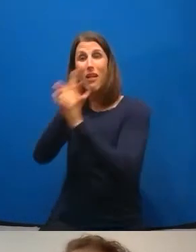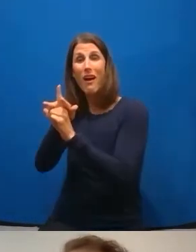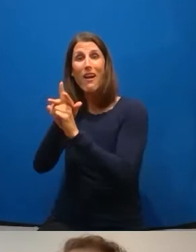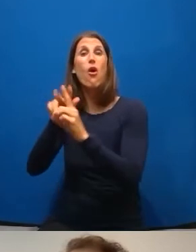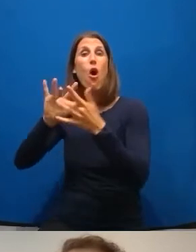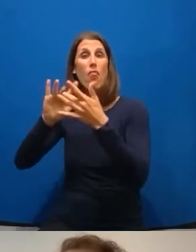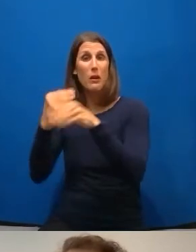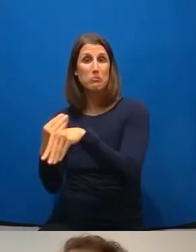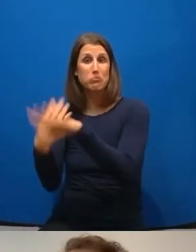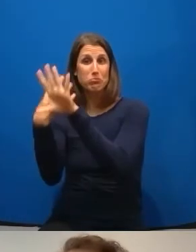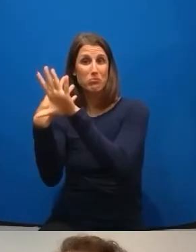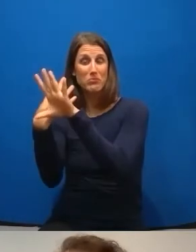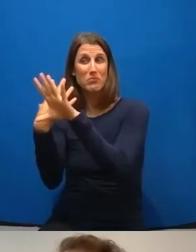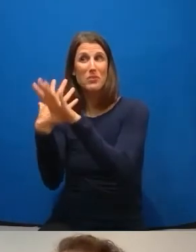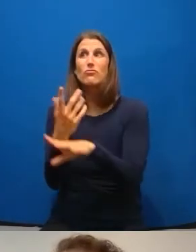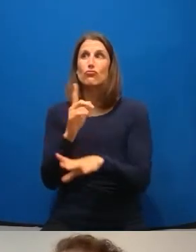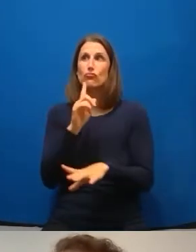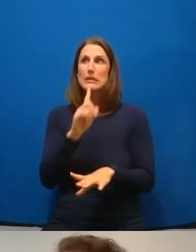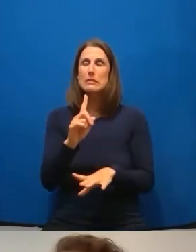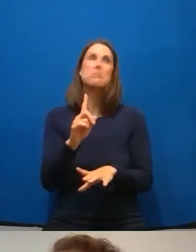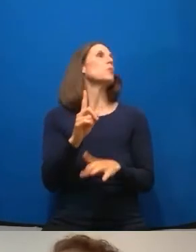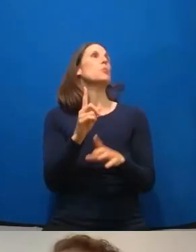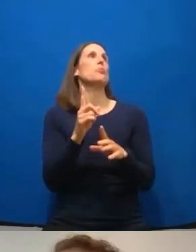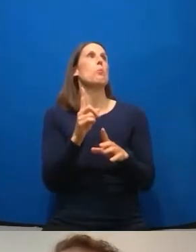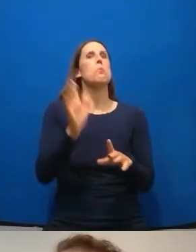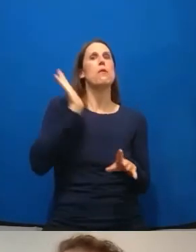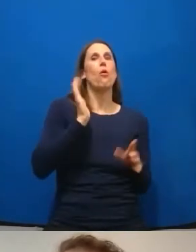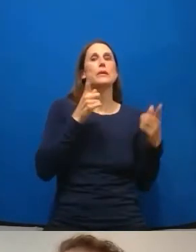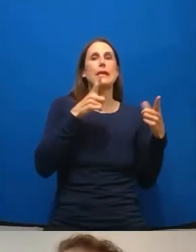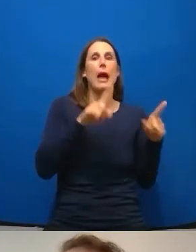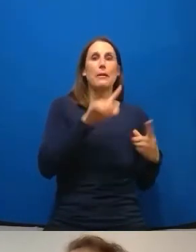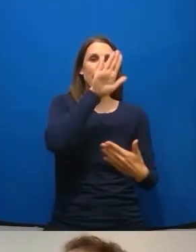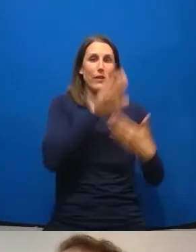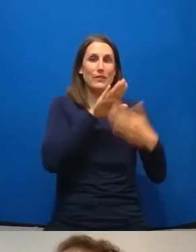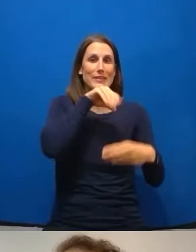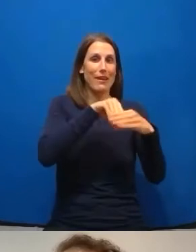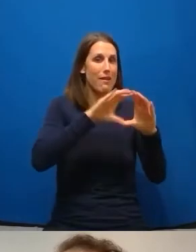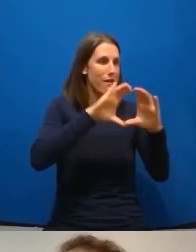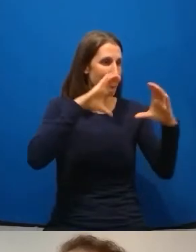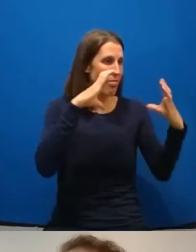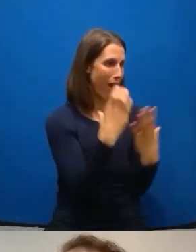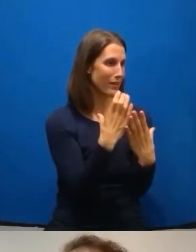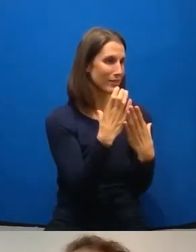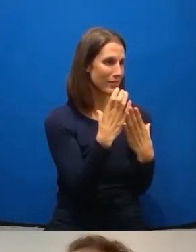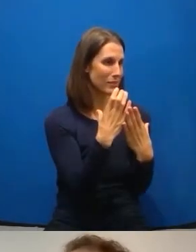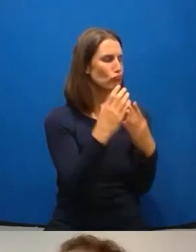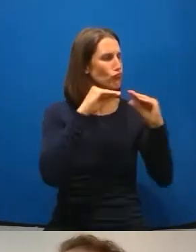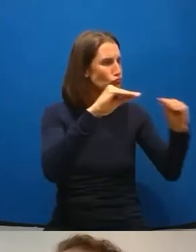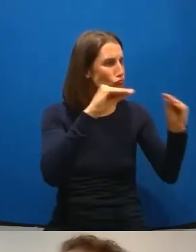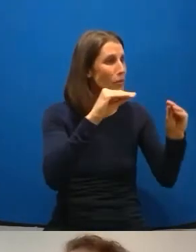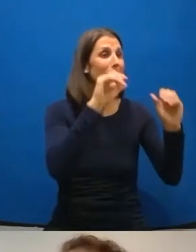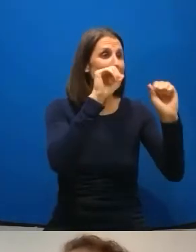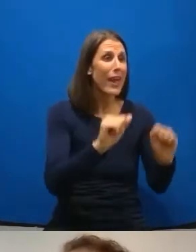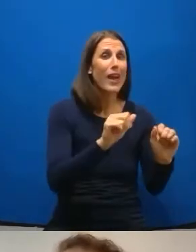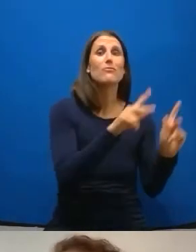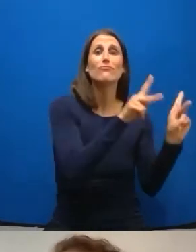Zoom was stuff I did in the classroom, in the physical space, because because they know them. I don't need to be like, oh, now I'm